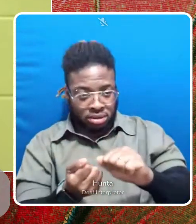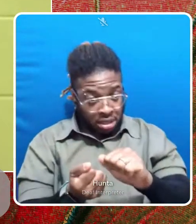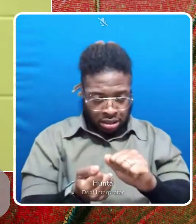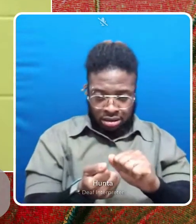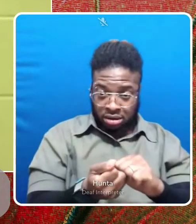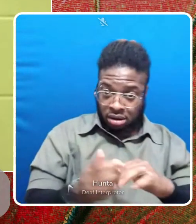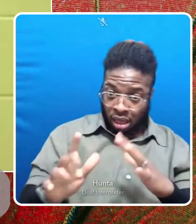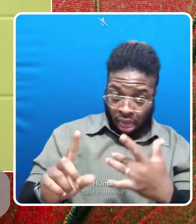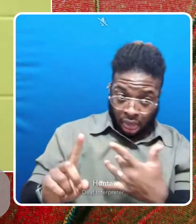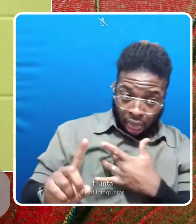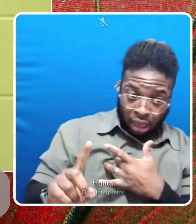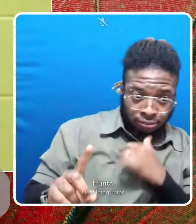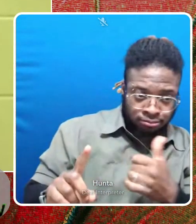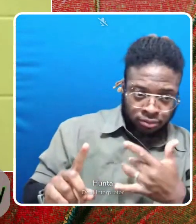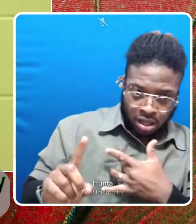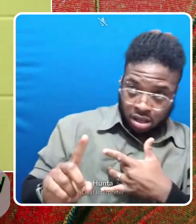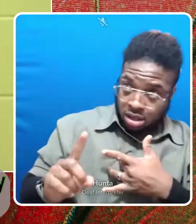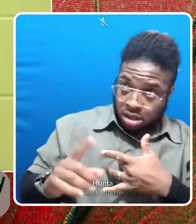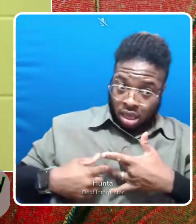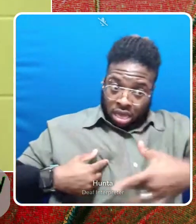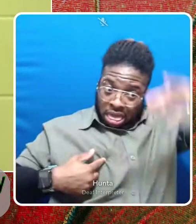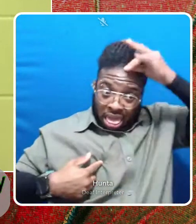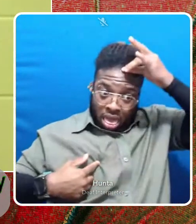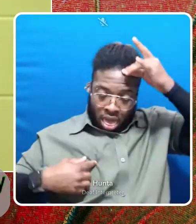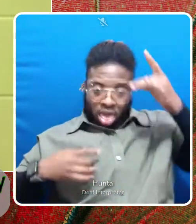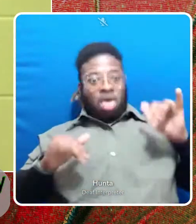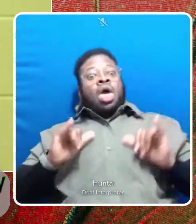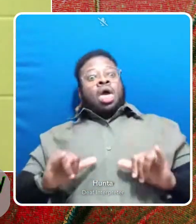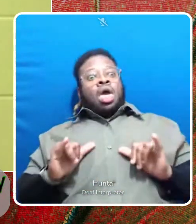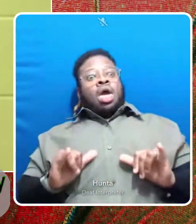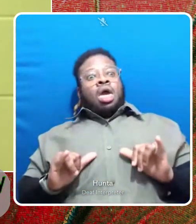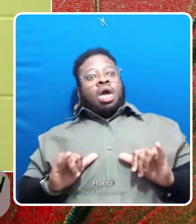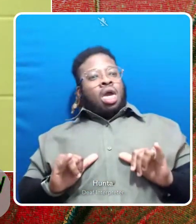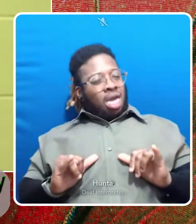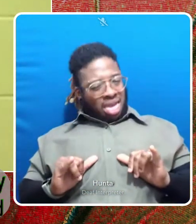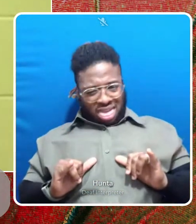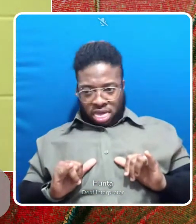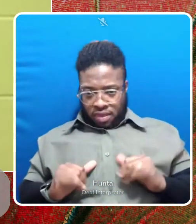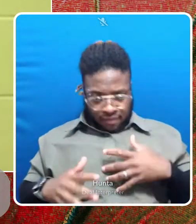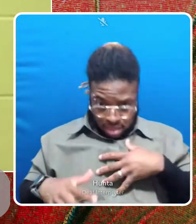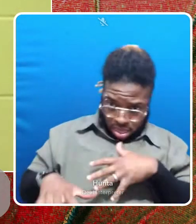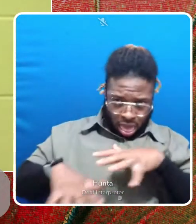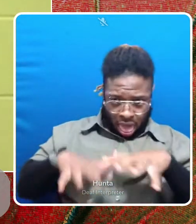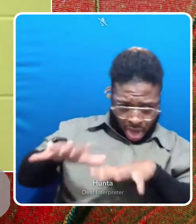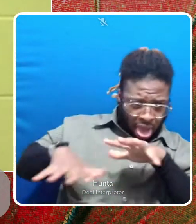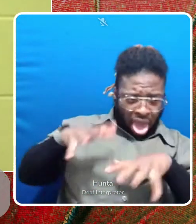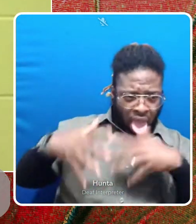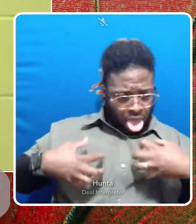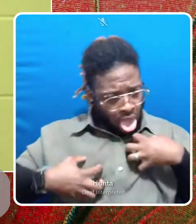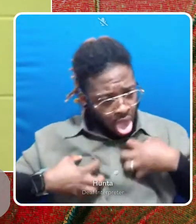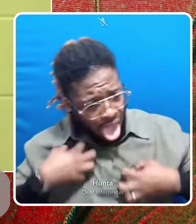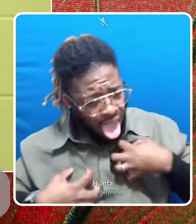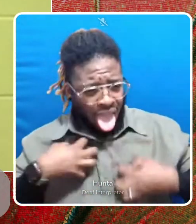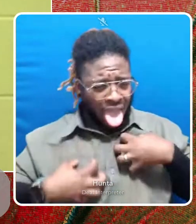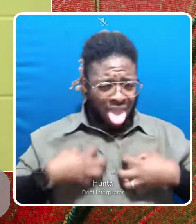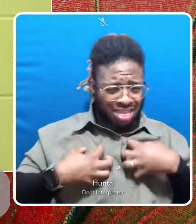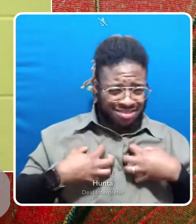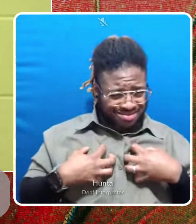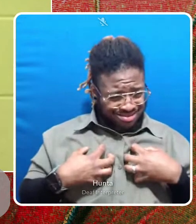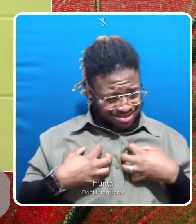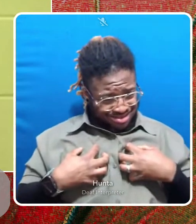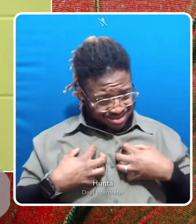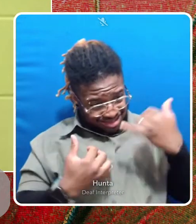became impossible to balance my head, and so I held it up with the weight of the glass instead, thinking, 1,